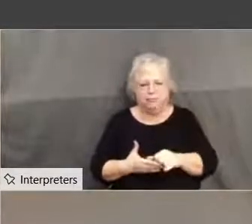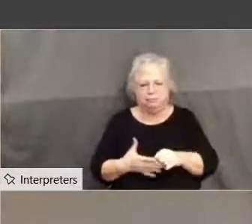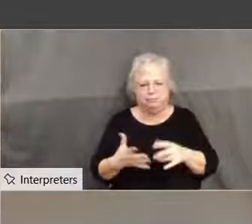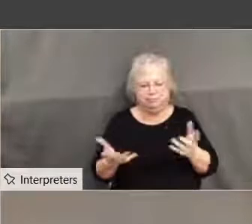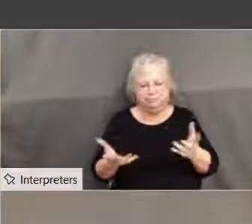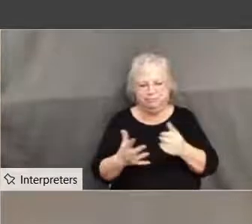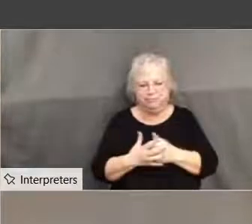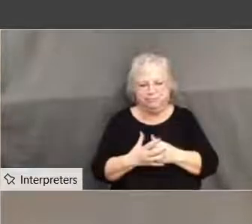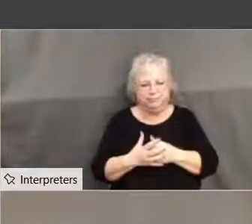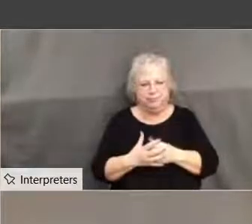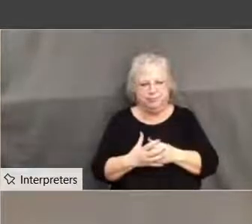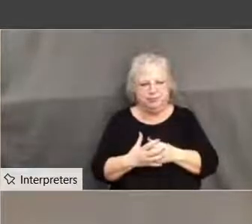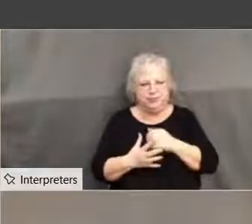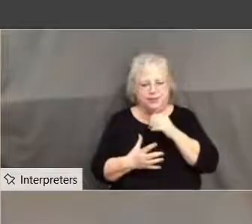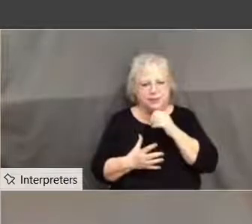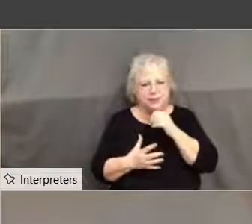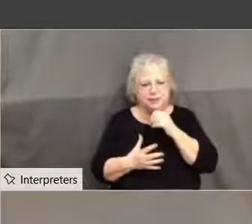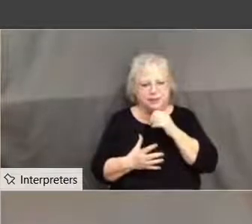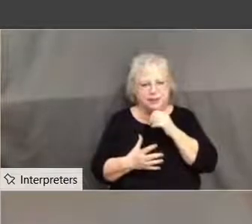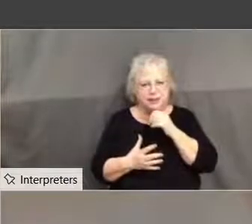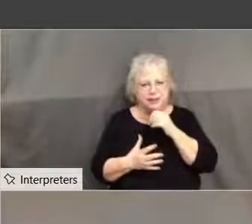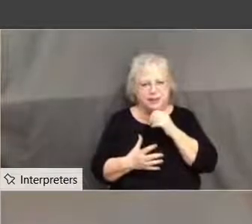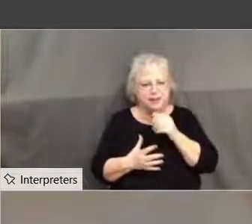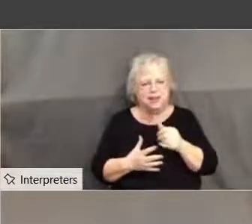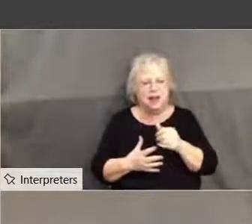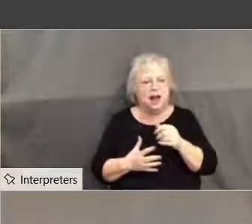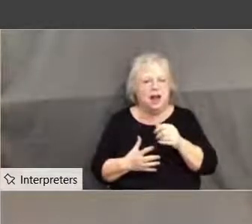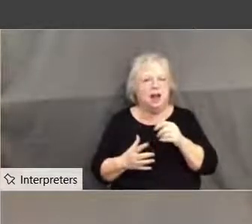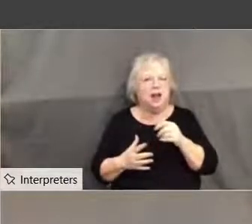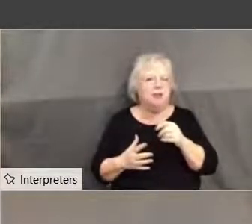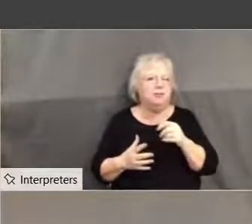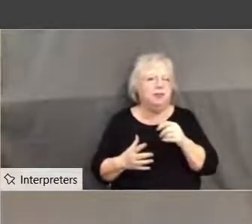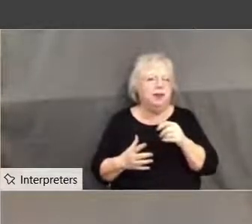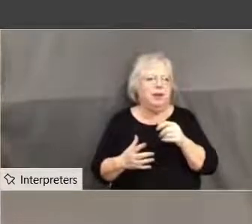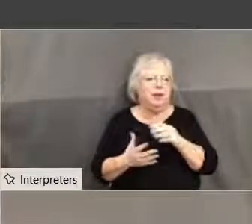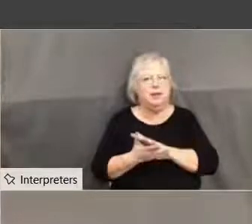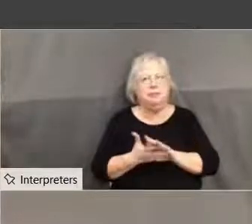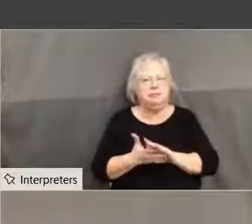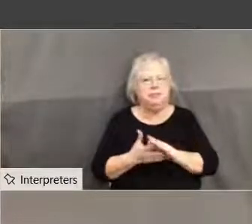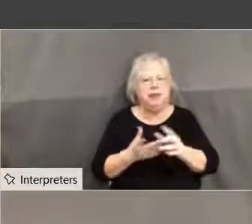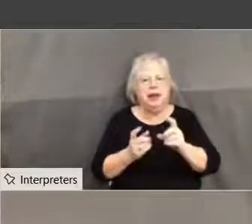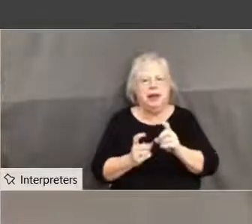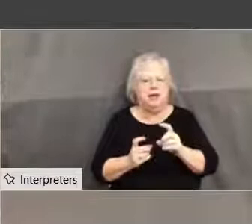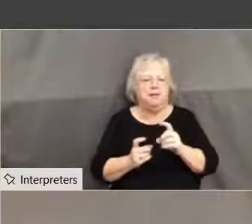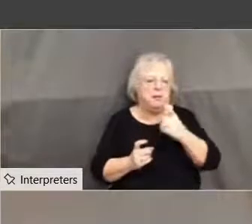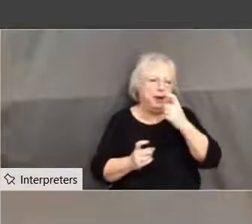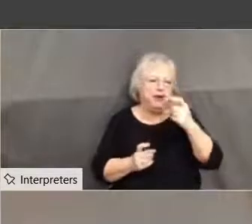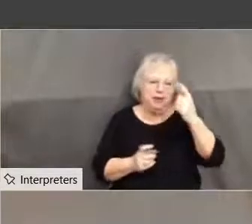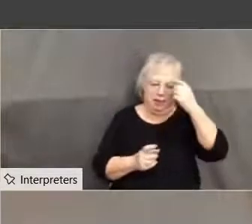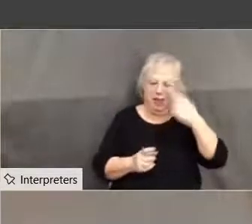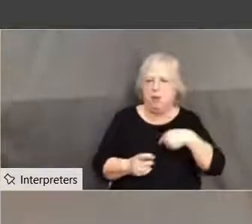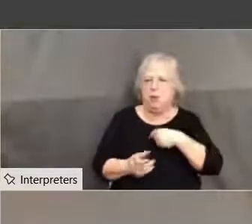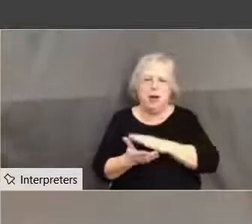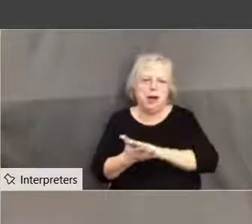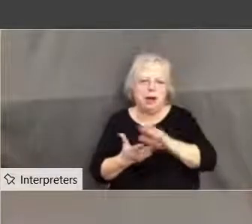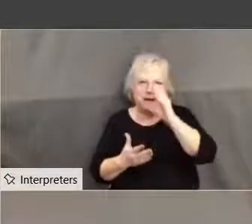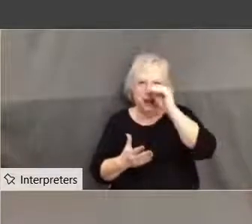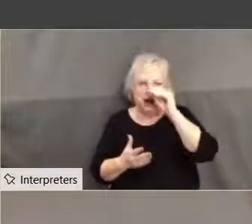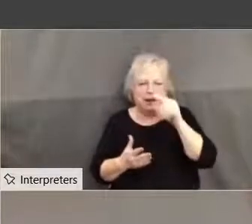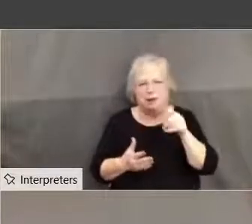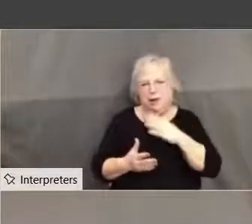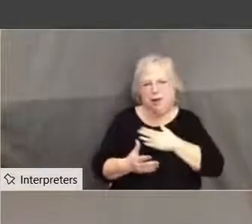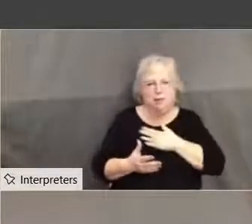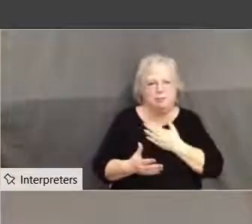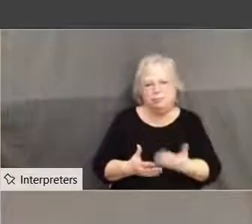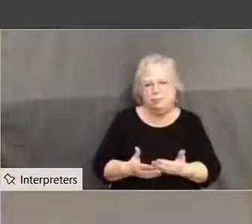it's not an altruistic gift from United just because they think we're nice guys and they're going to do this. They're doing